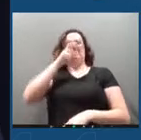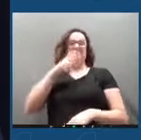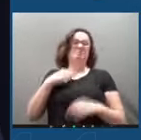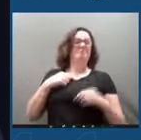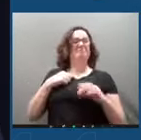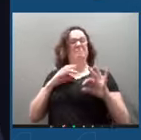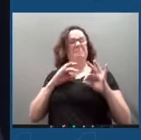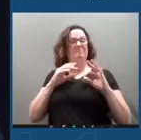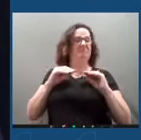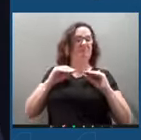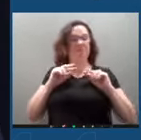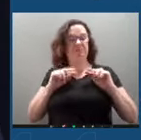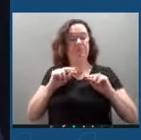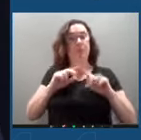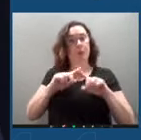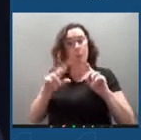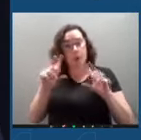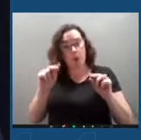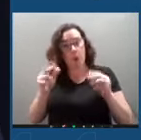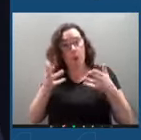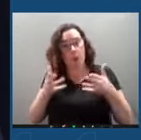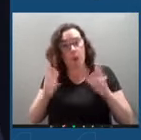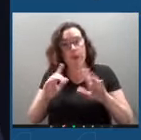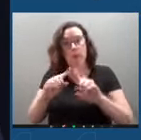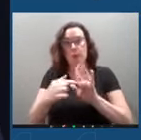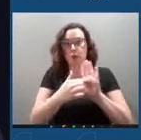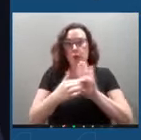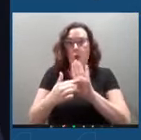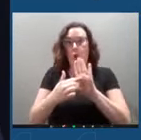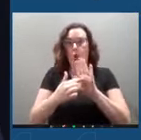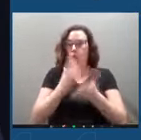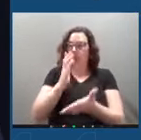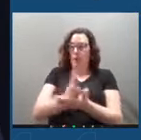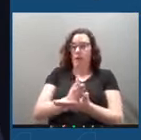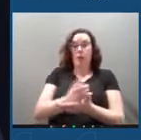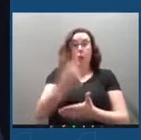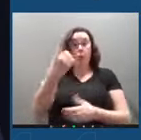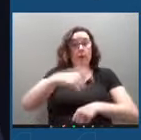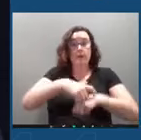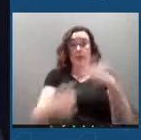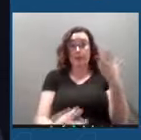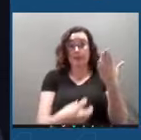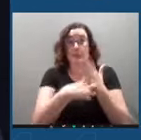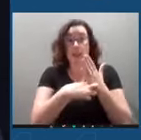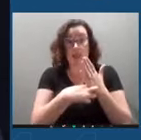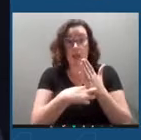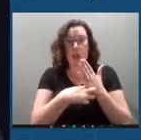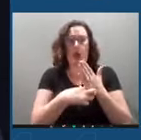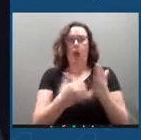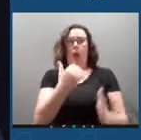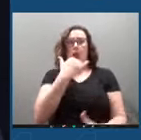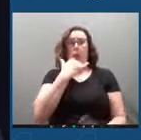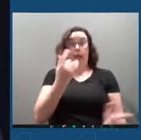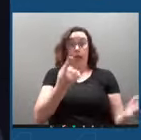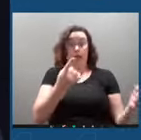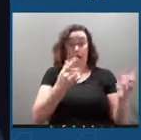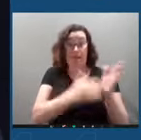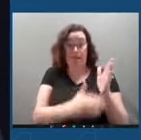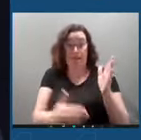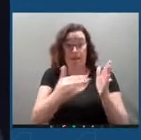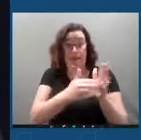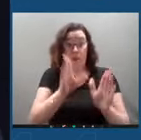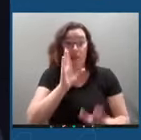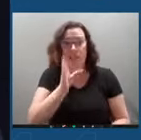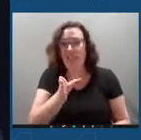It was a way of deterrence. Because once you get that ticket one time, you're not going to speed again. And then it's the halo effect